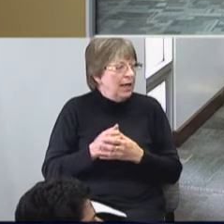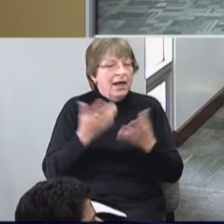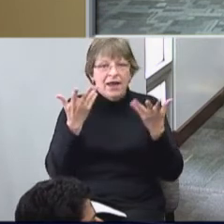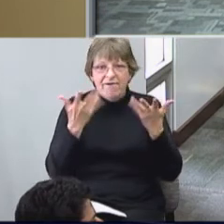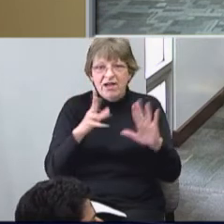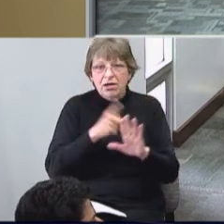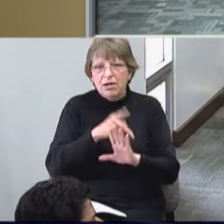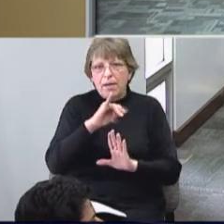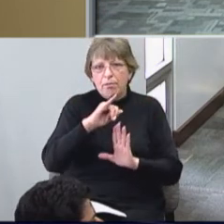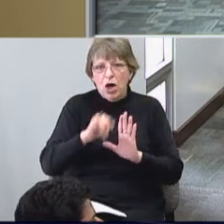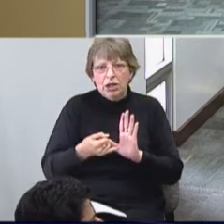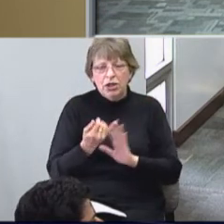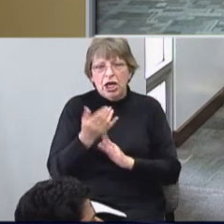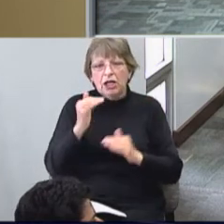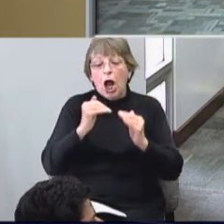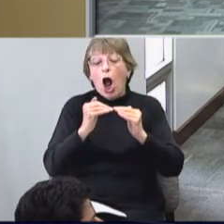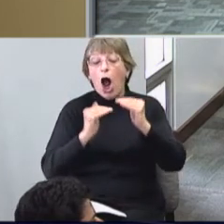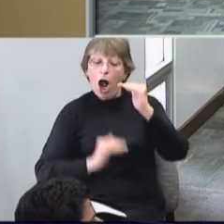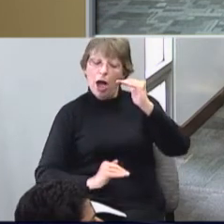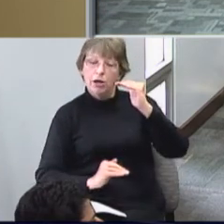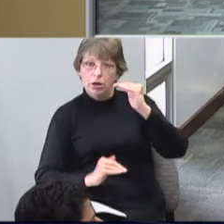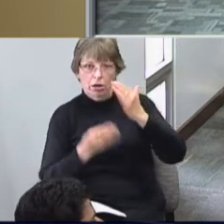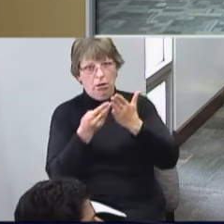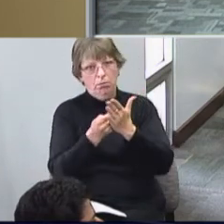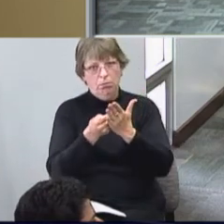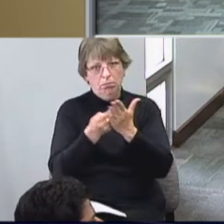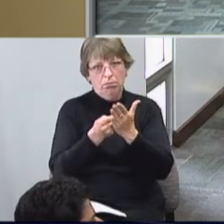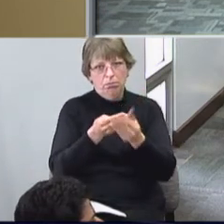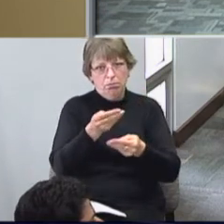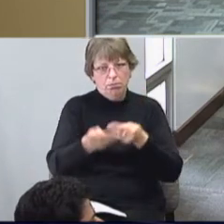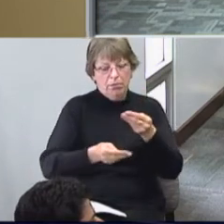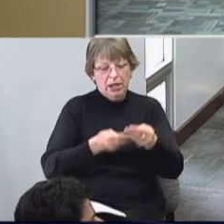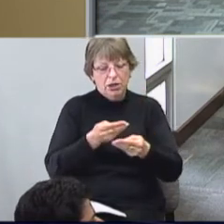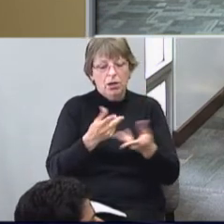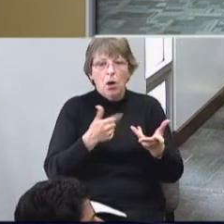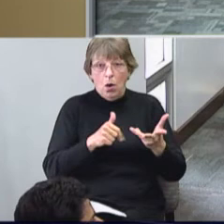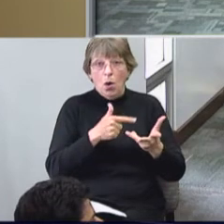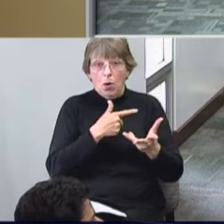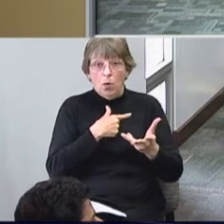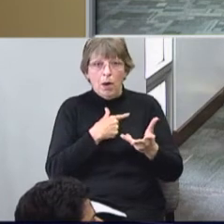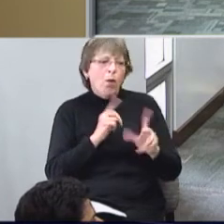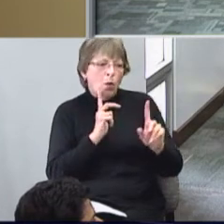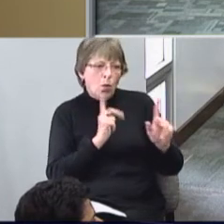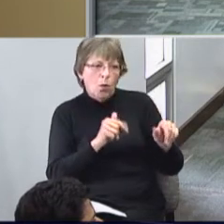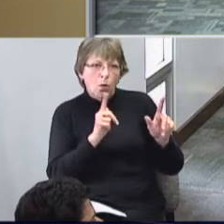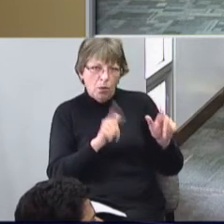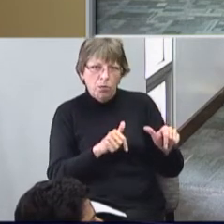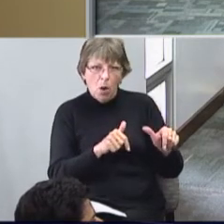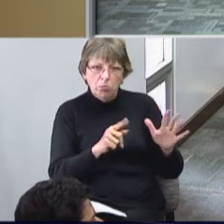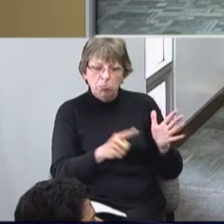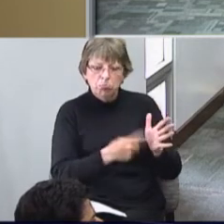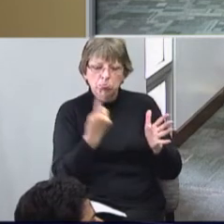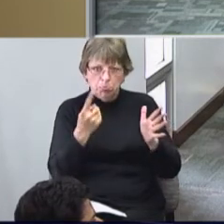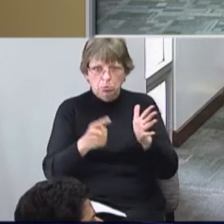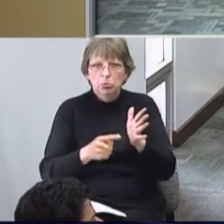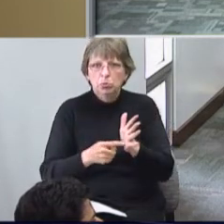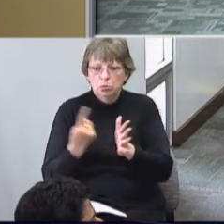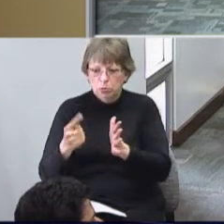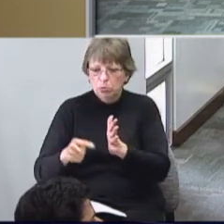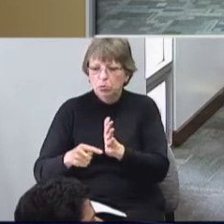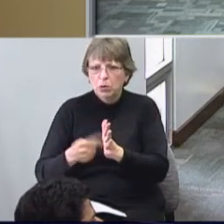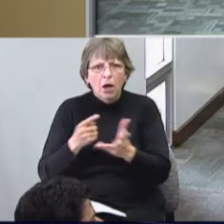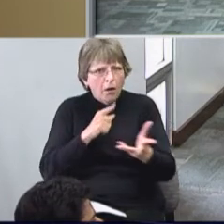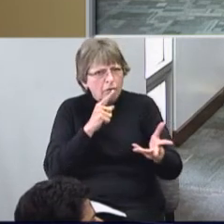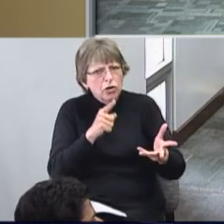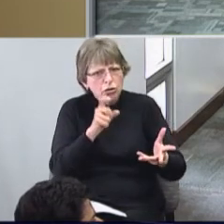believe. We will be making periodic reports to you. Certainly there's things that we need your